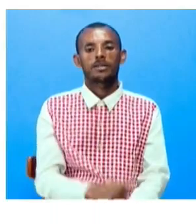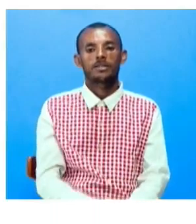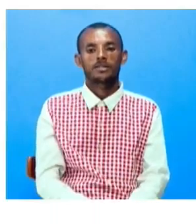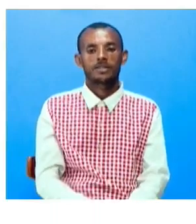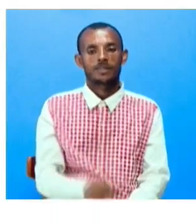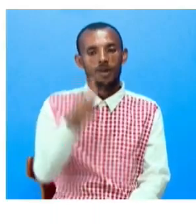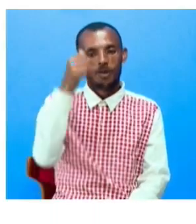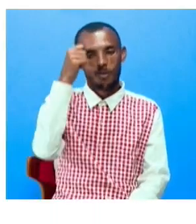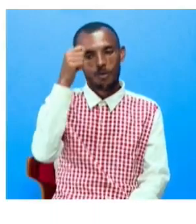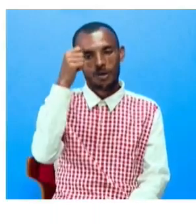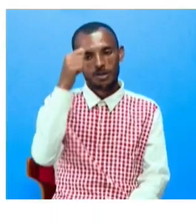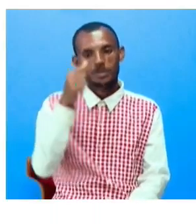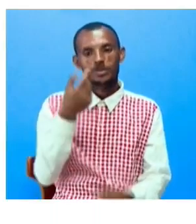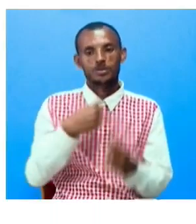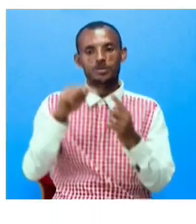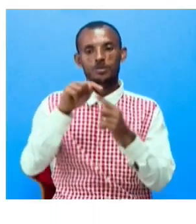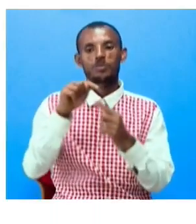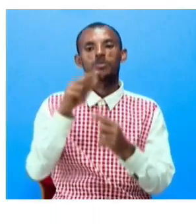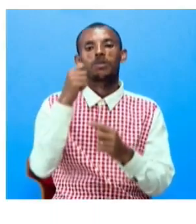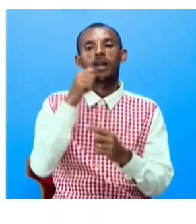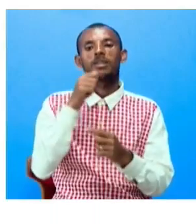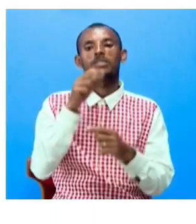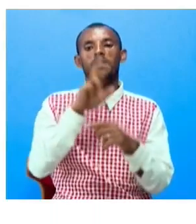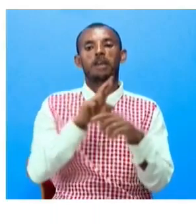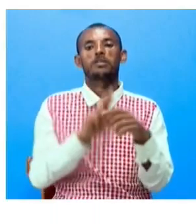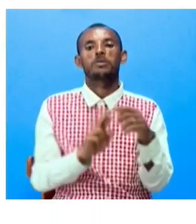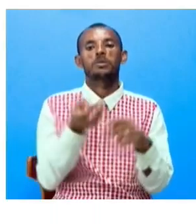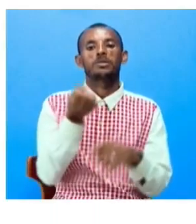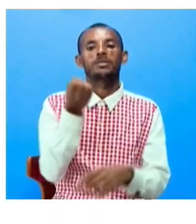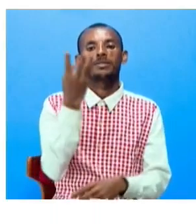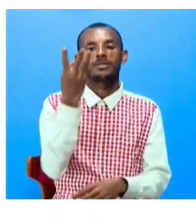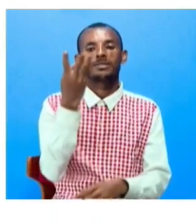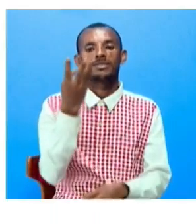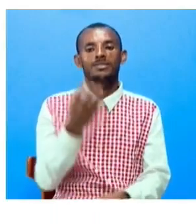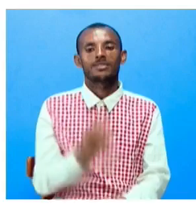boys to girls.